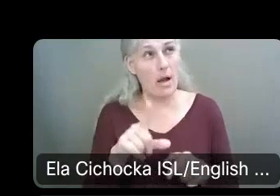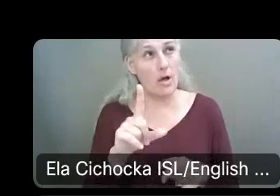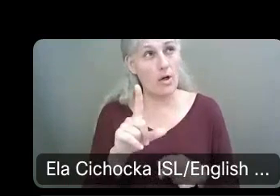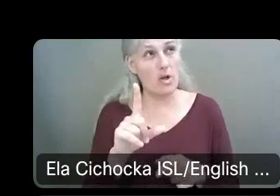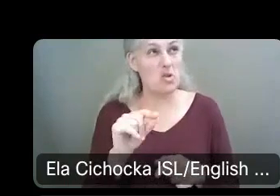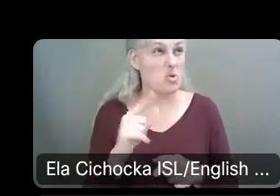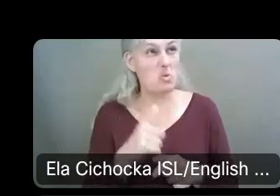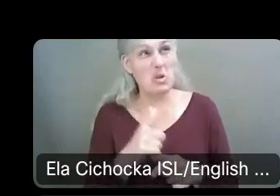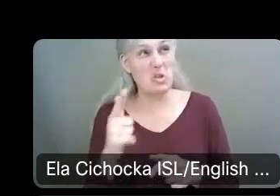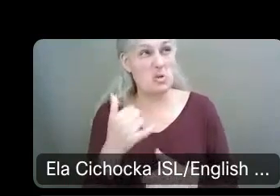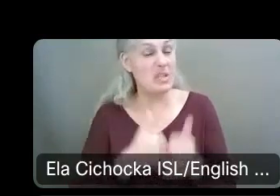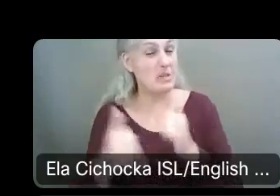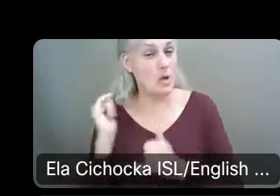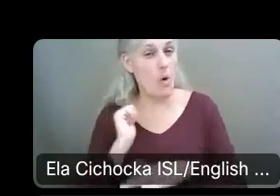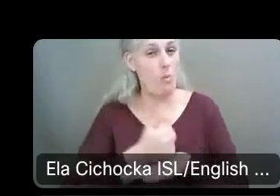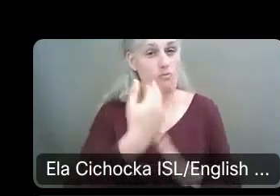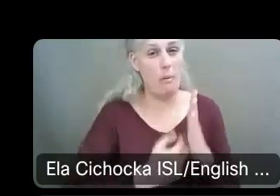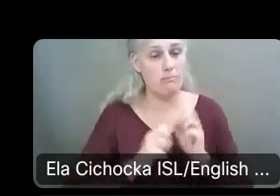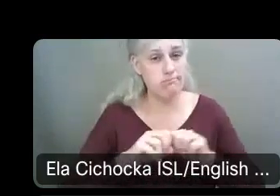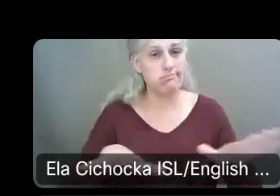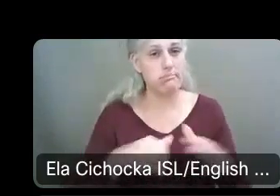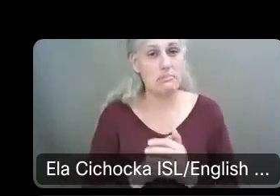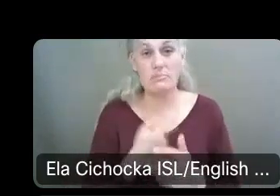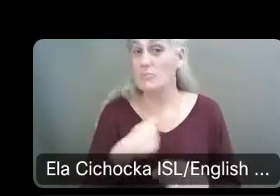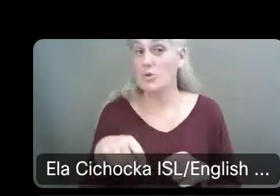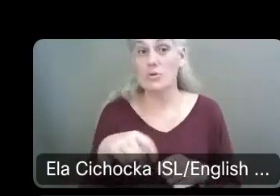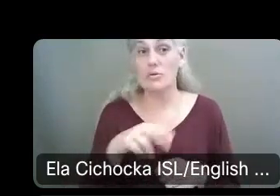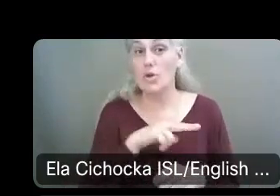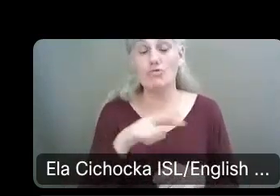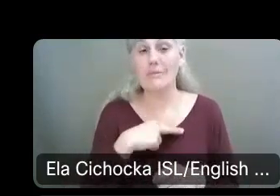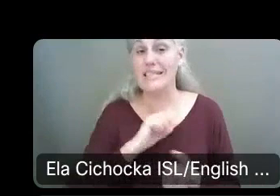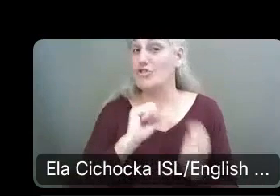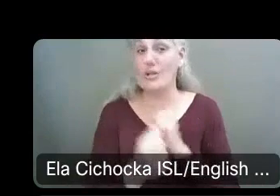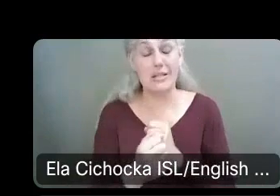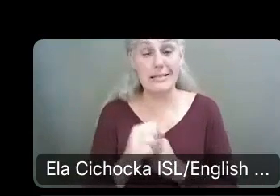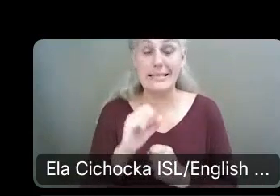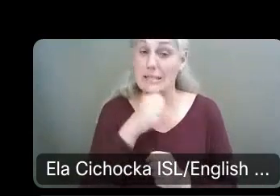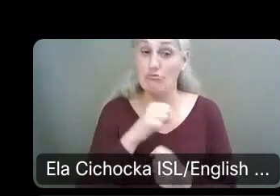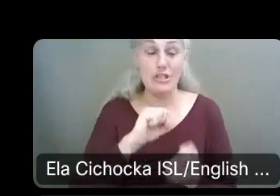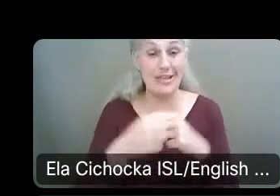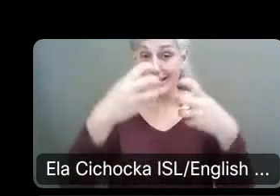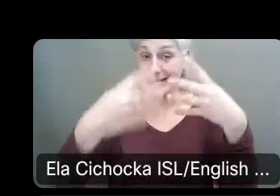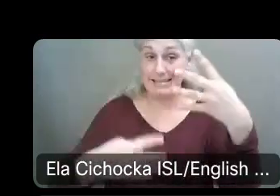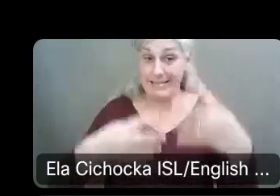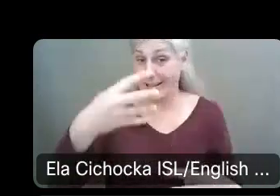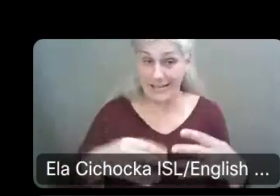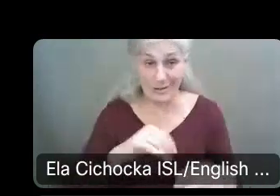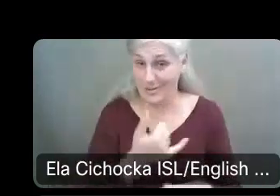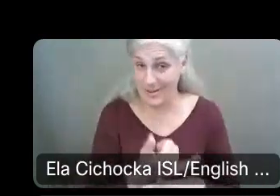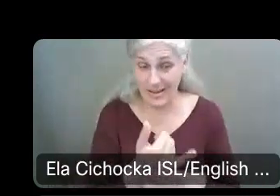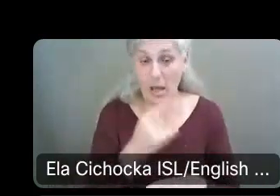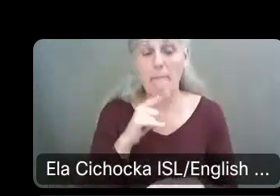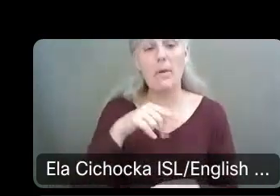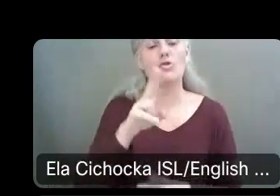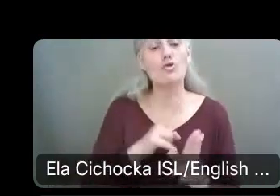22 odd years ago now, and we haven't really gotten very far with the statistics, but But, you know, on principle, it should